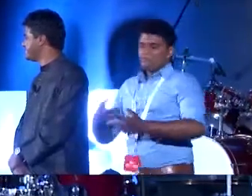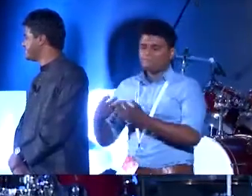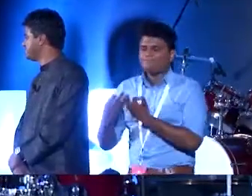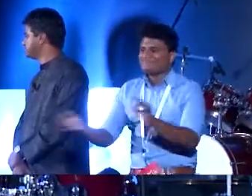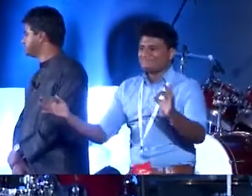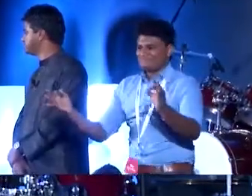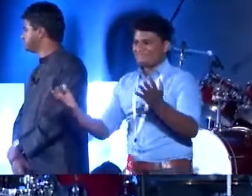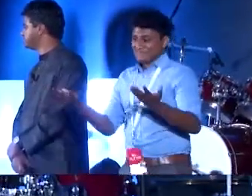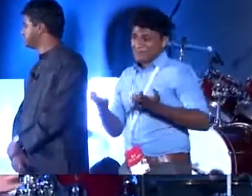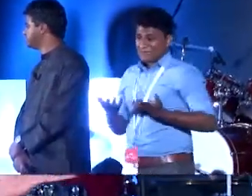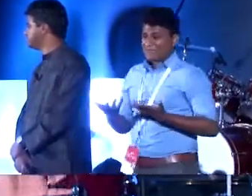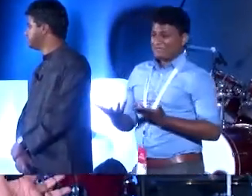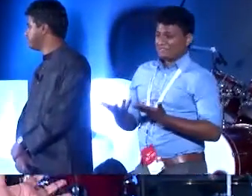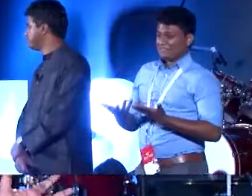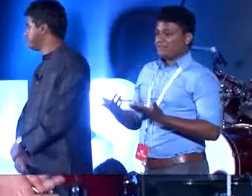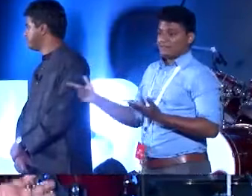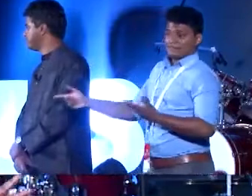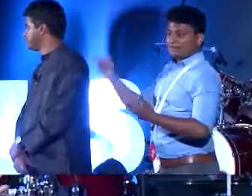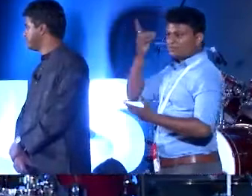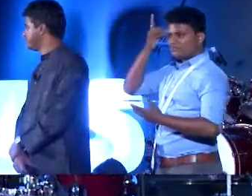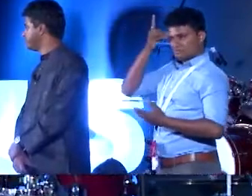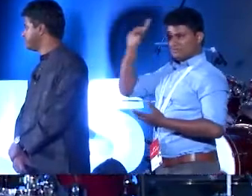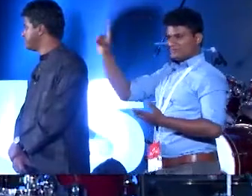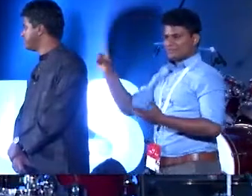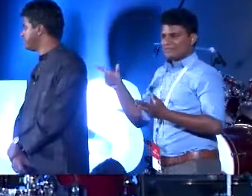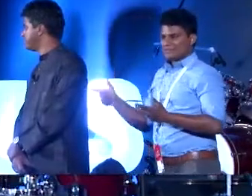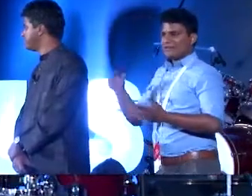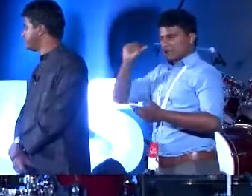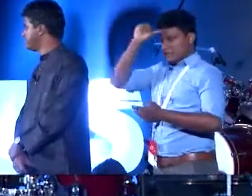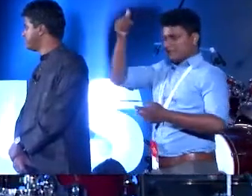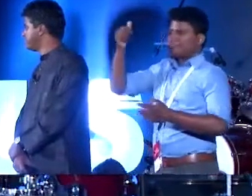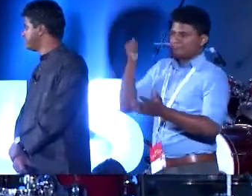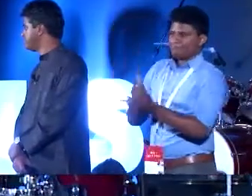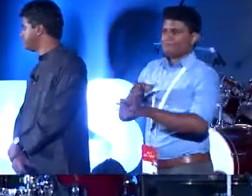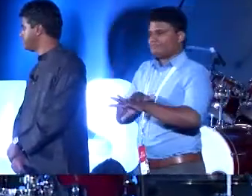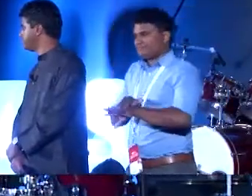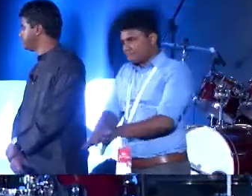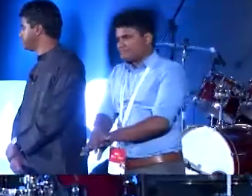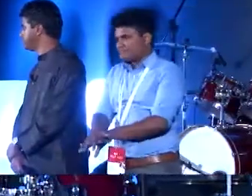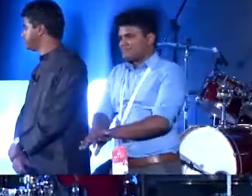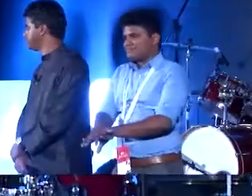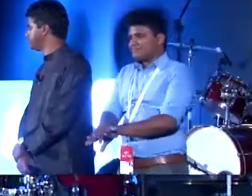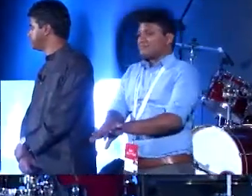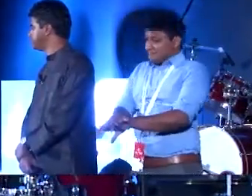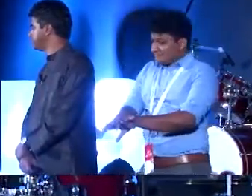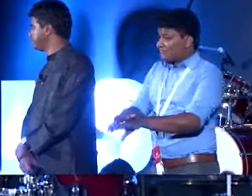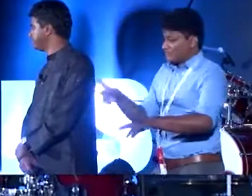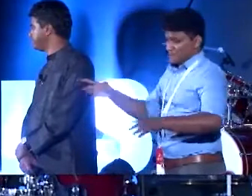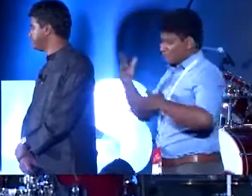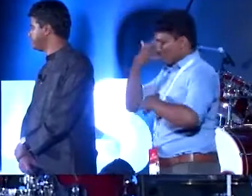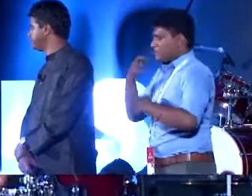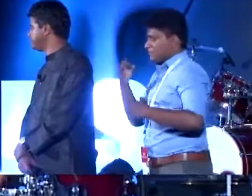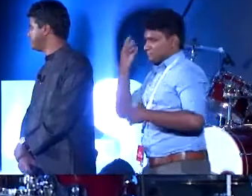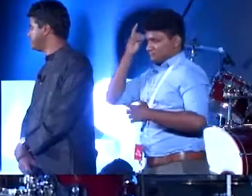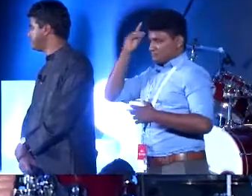can dream. Here is one guy who dreams that India must be inclusive. And I think that's a great dream.